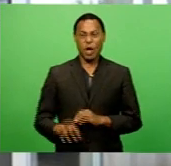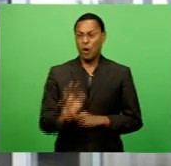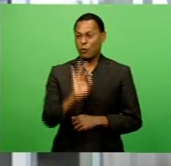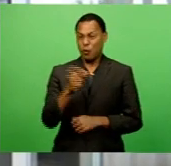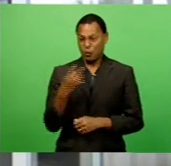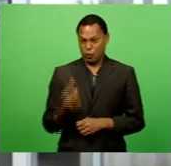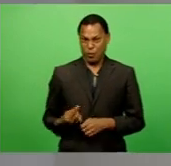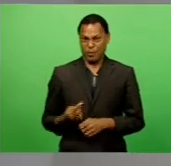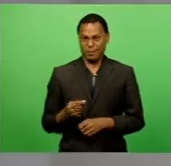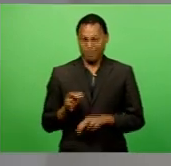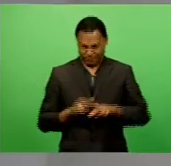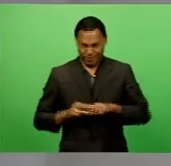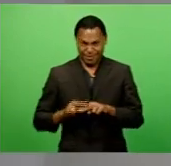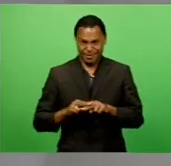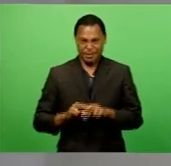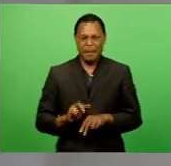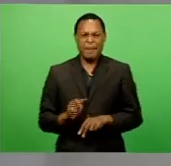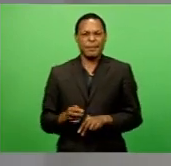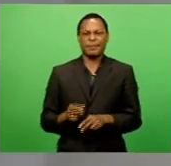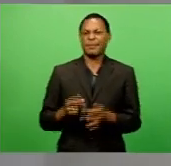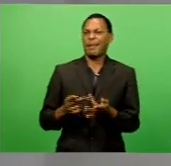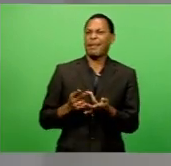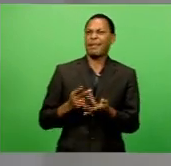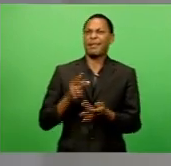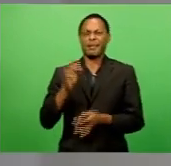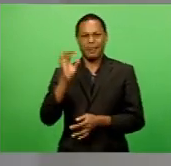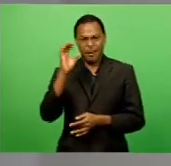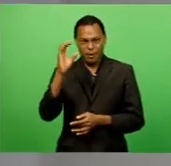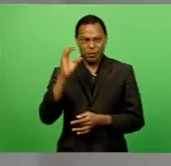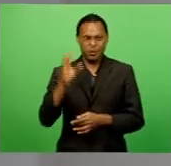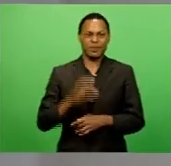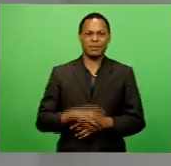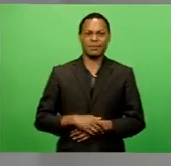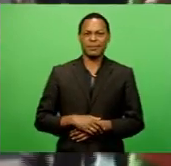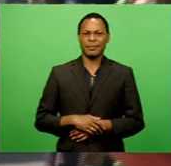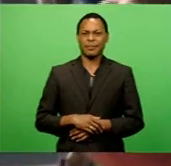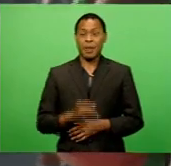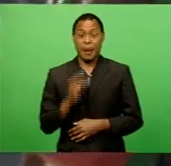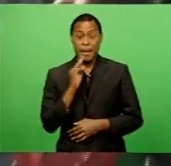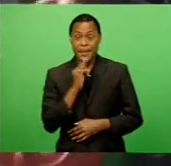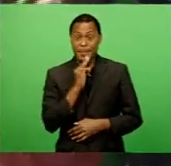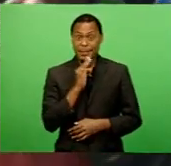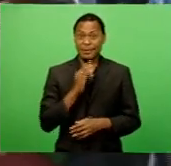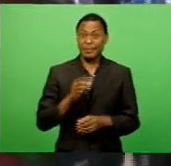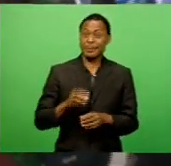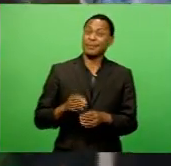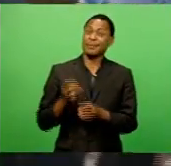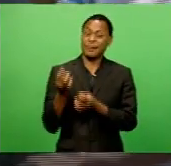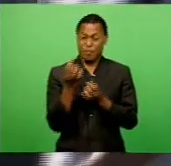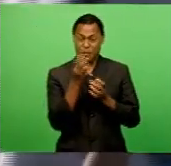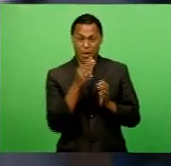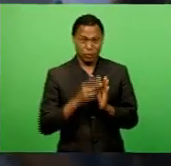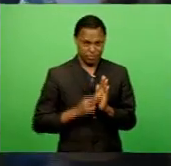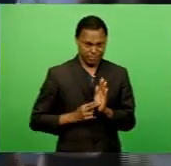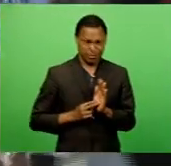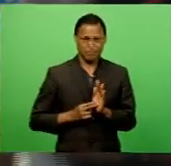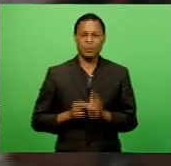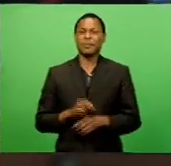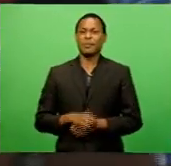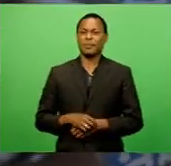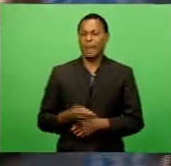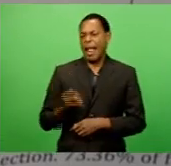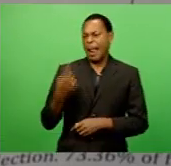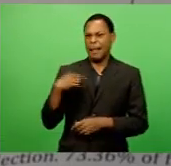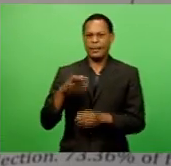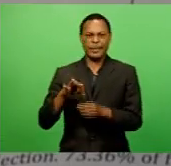but around the world as well. Social media platforms were used to push misinformation against the 2018 general election, the final results,